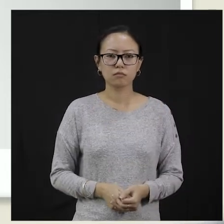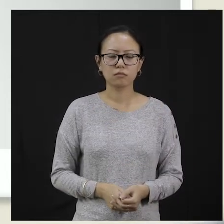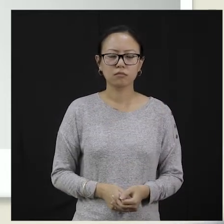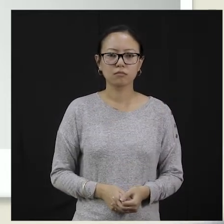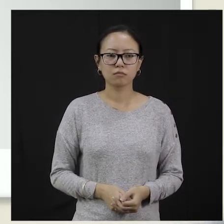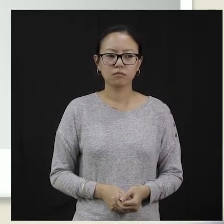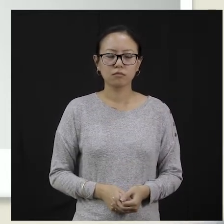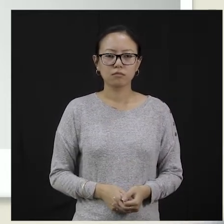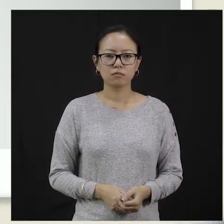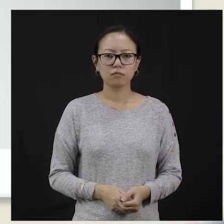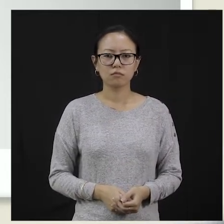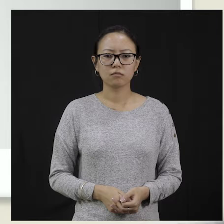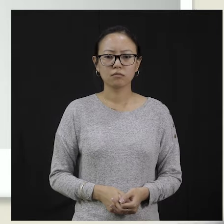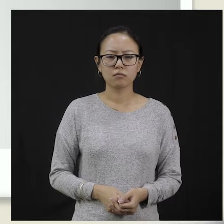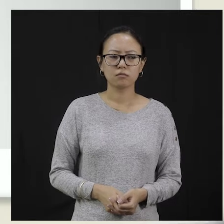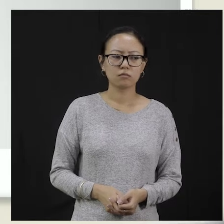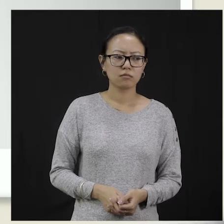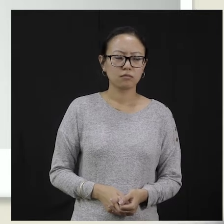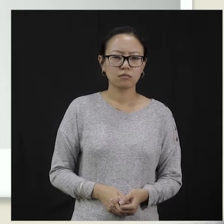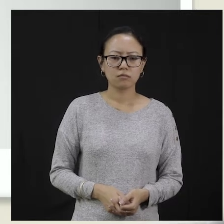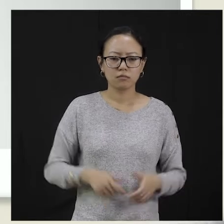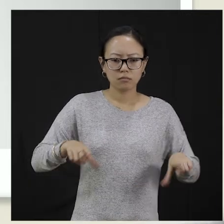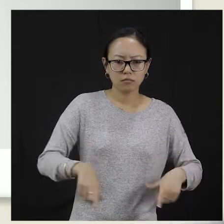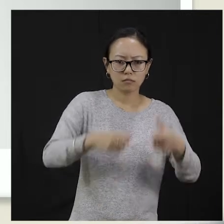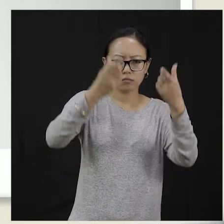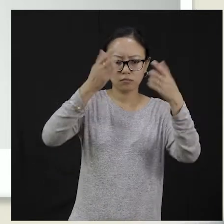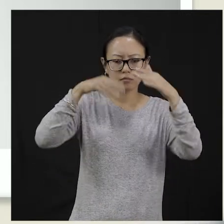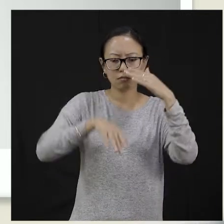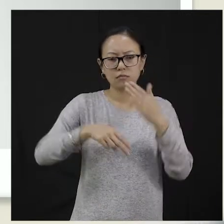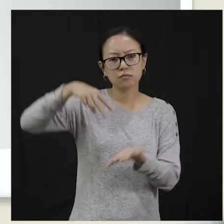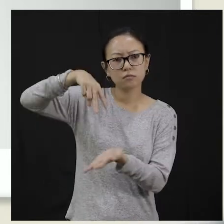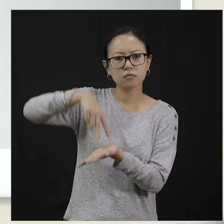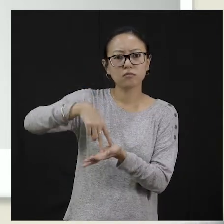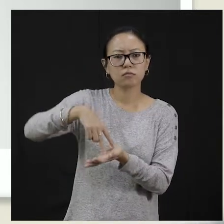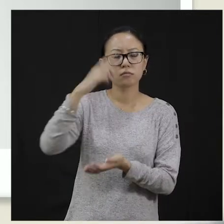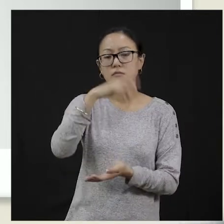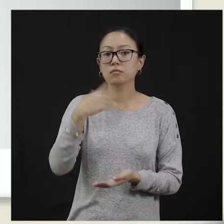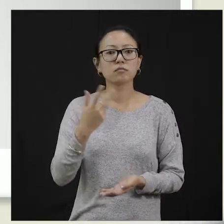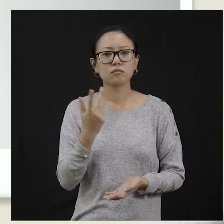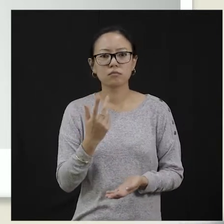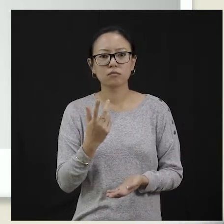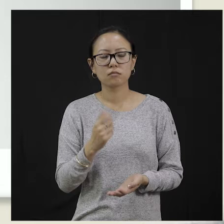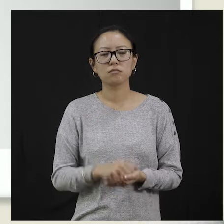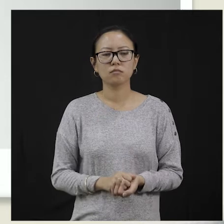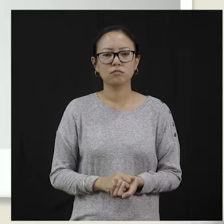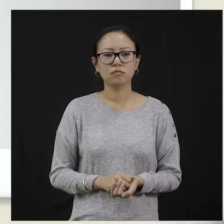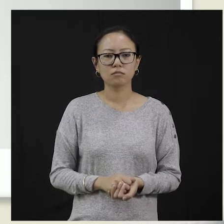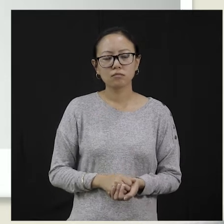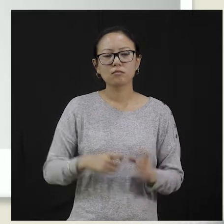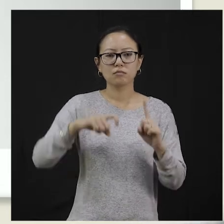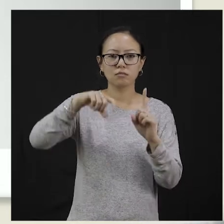on the swing. Then who is under the tree? Yes, here Kevi is waiting for his turn,